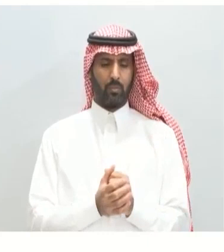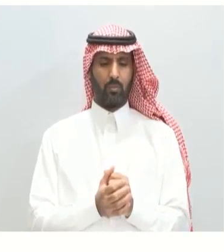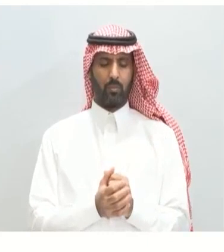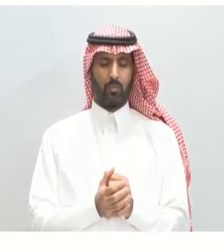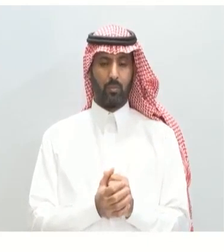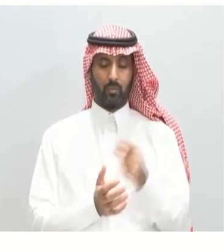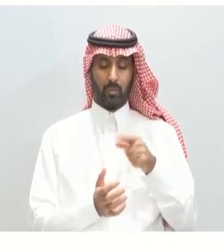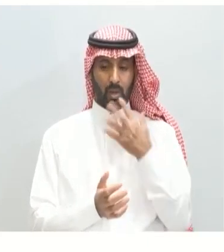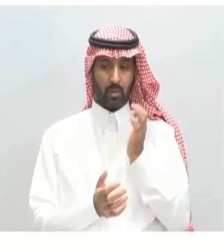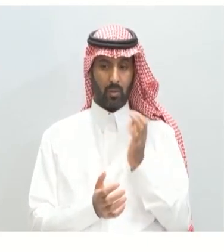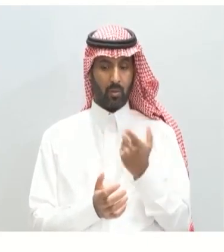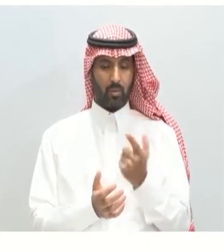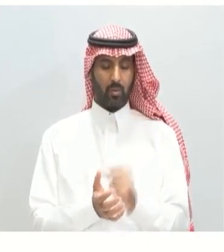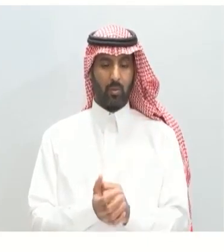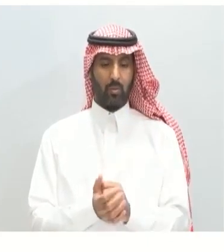Equivalent. This is an easy one.